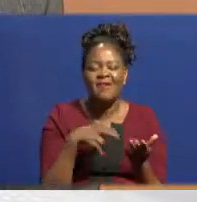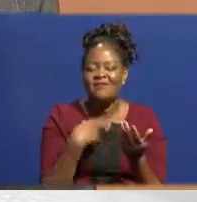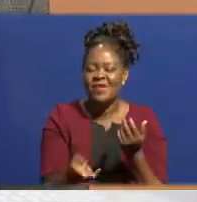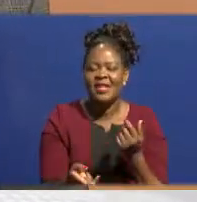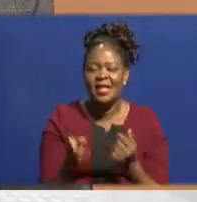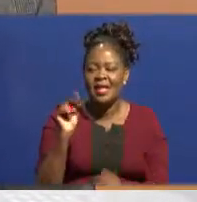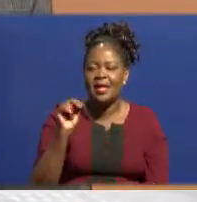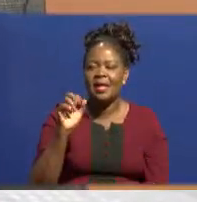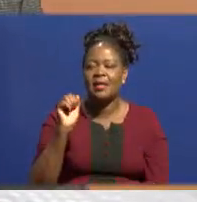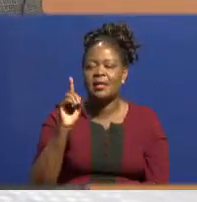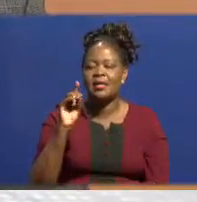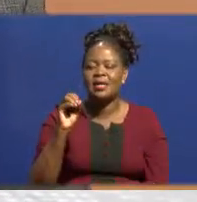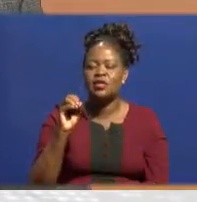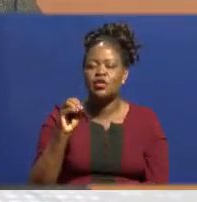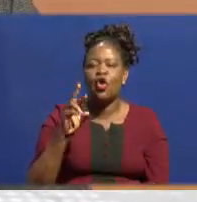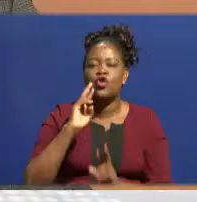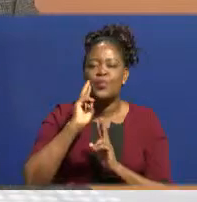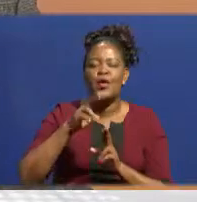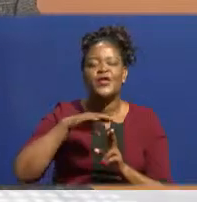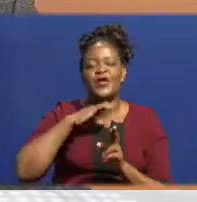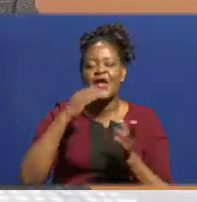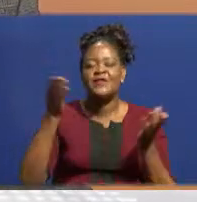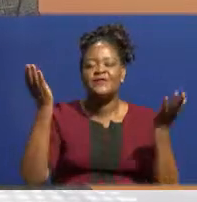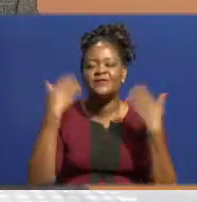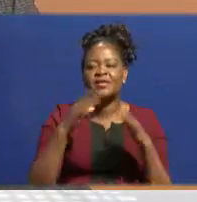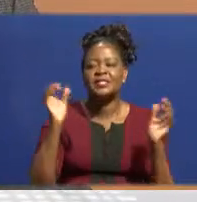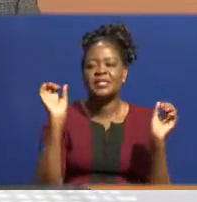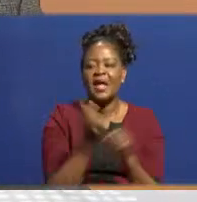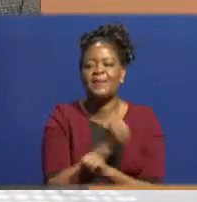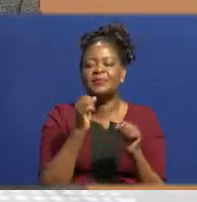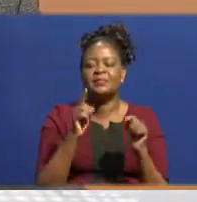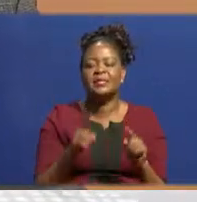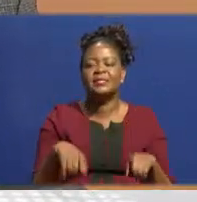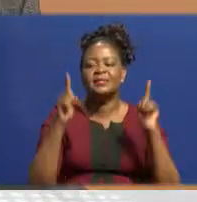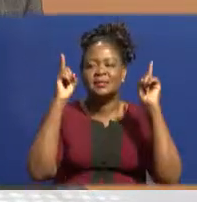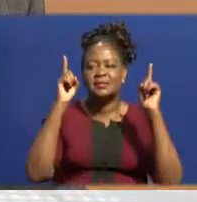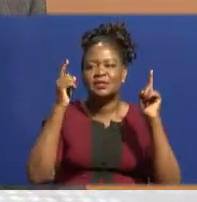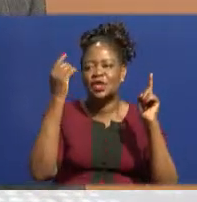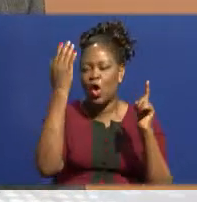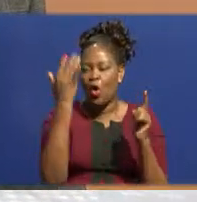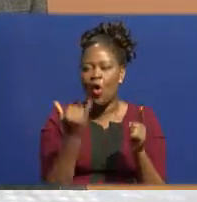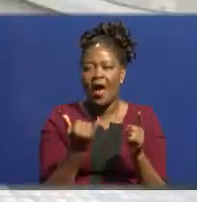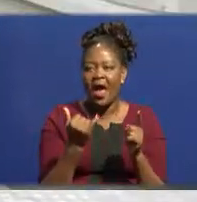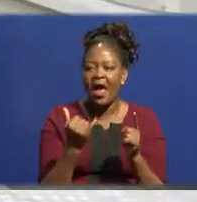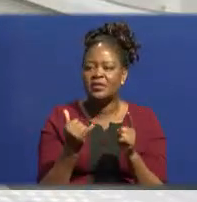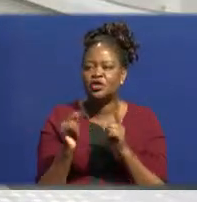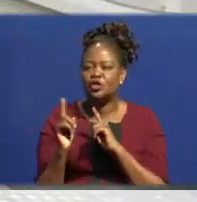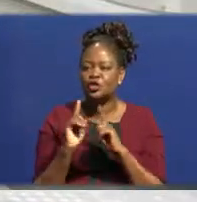NADCO report is dead, will not come. We don't see the light of day because of the...